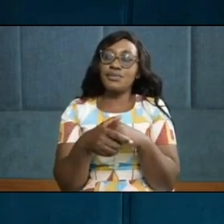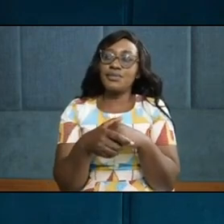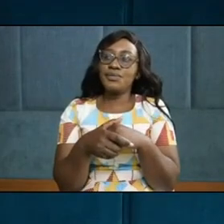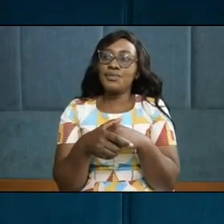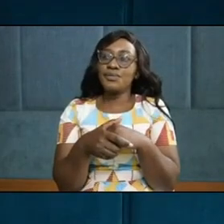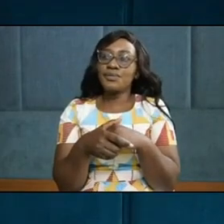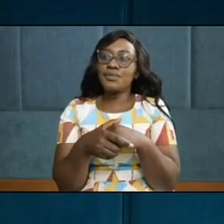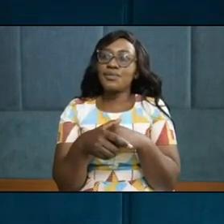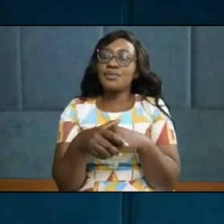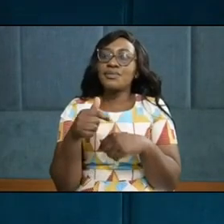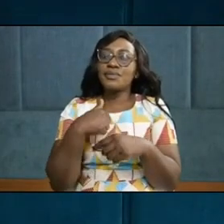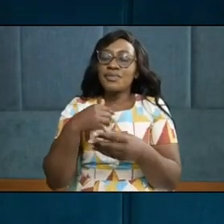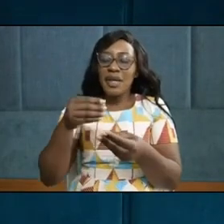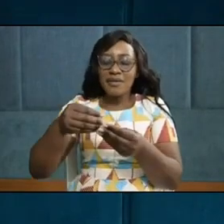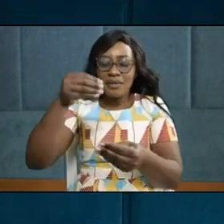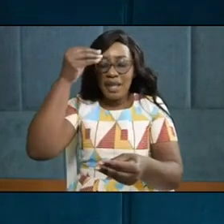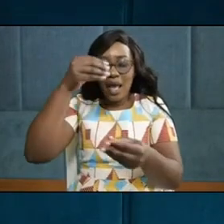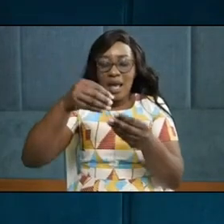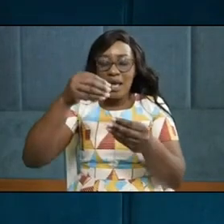I have learned that